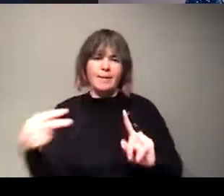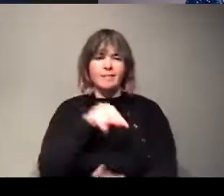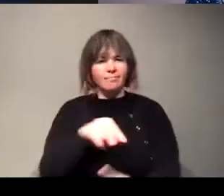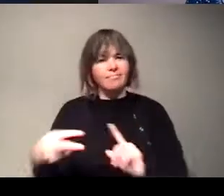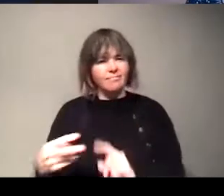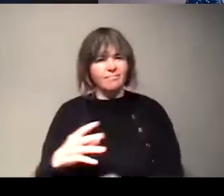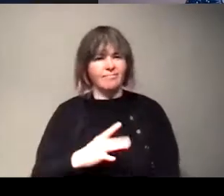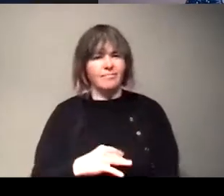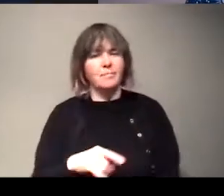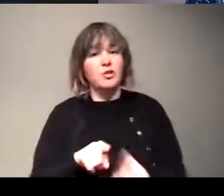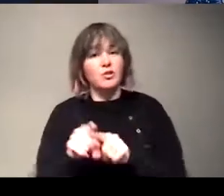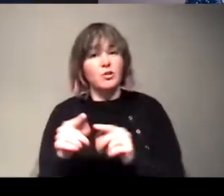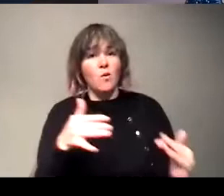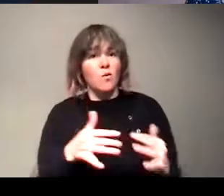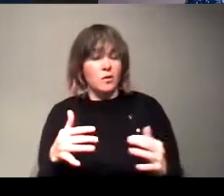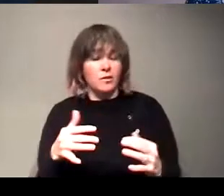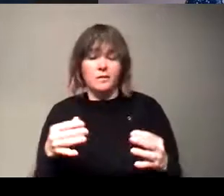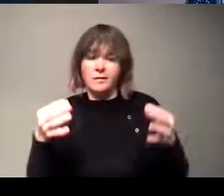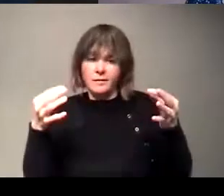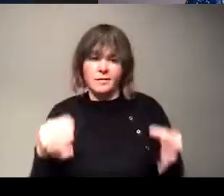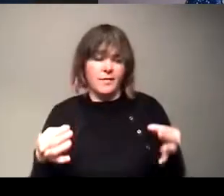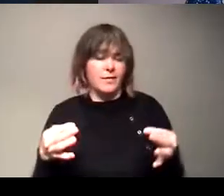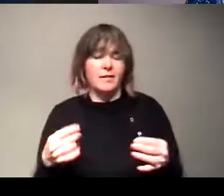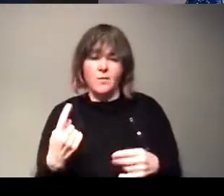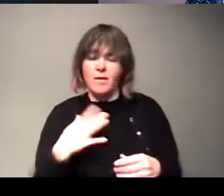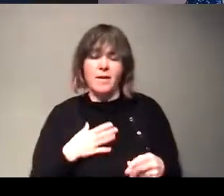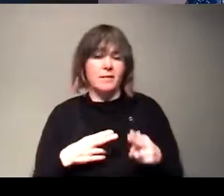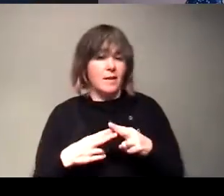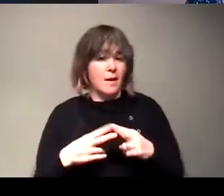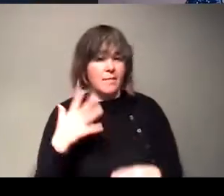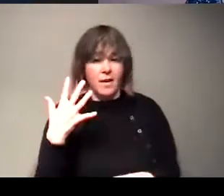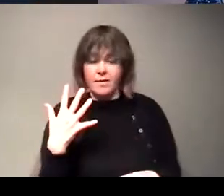But yeah, Star Wars is absolutely one of my top 5